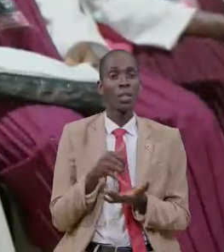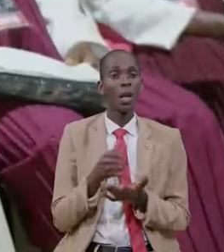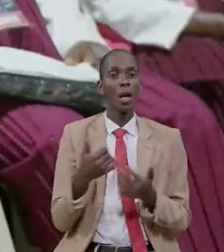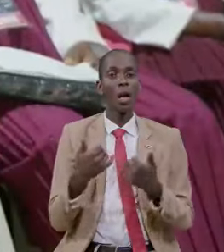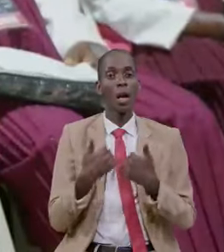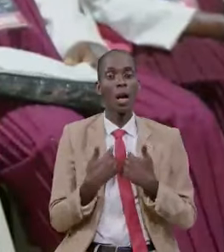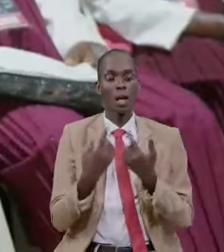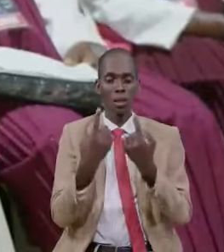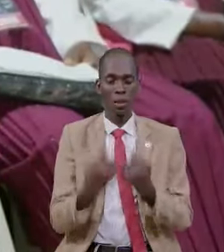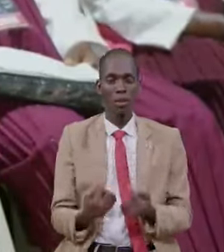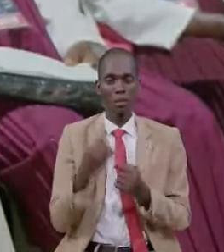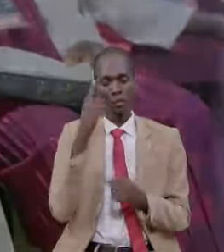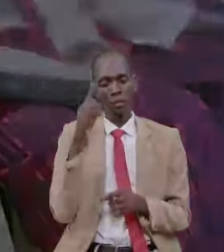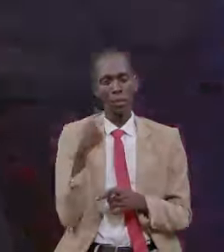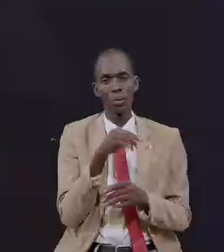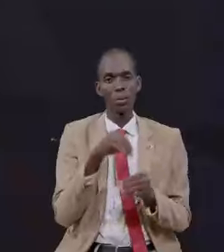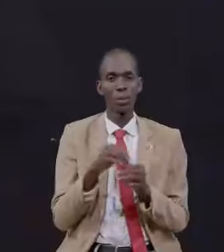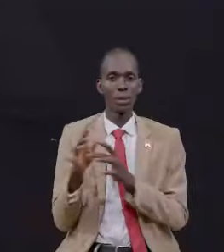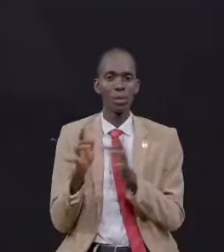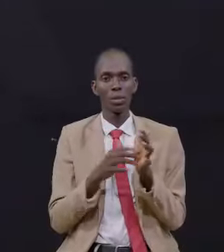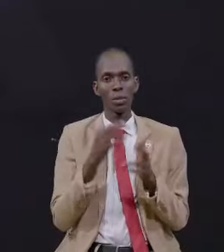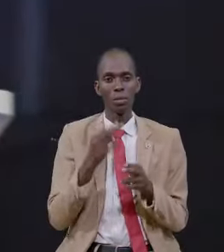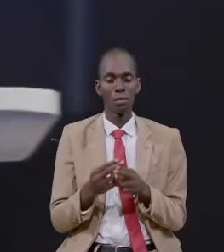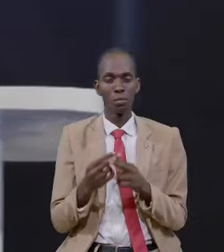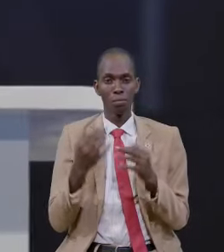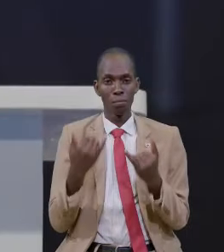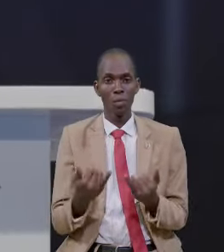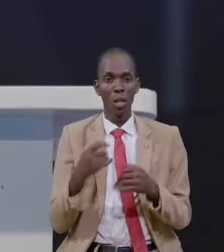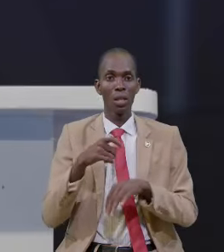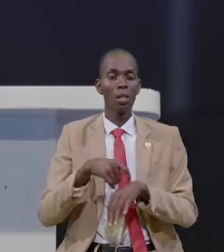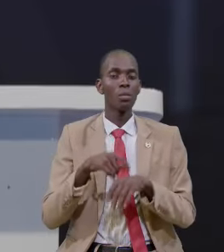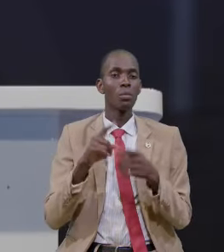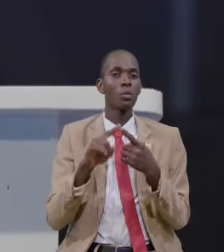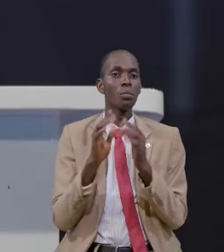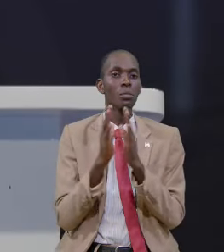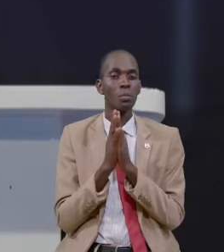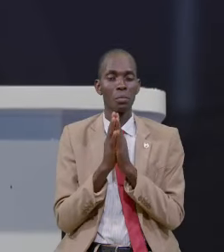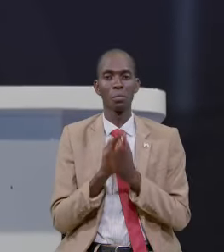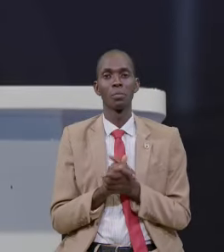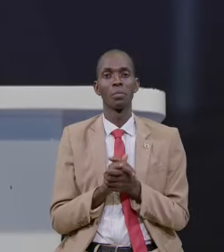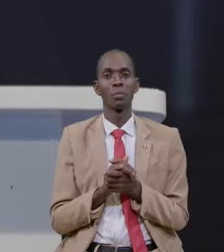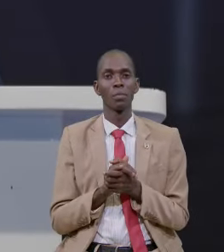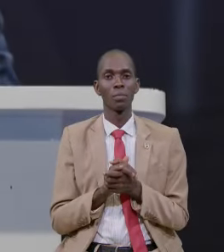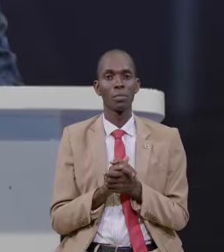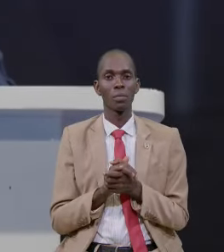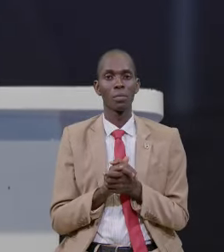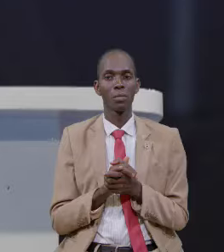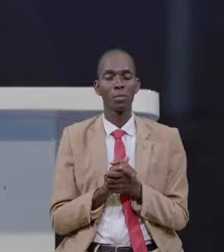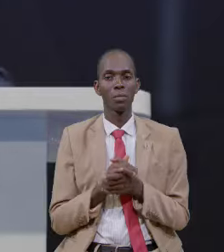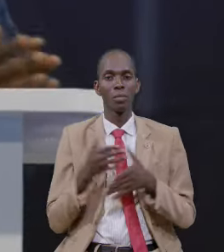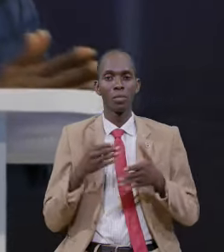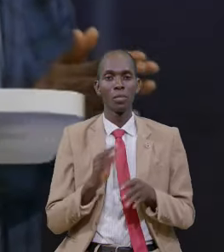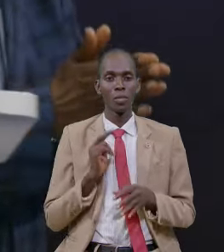come. It's bowed and eyes closed. It's